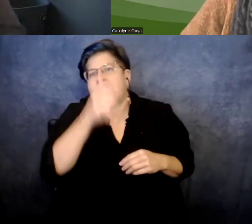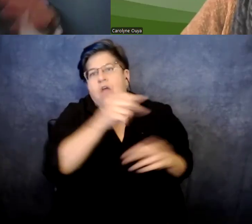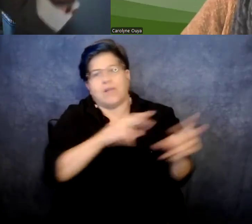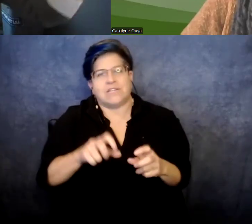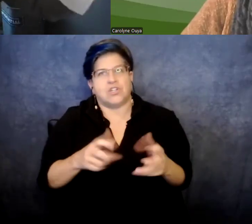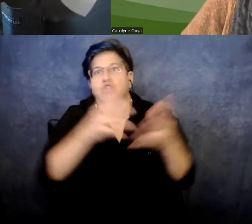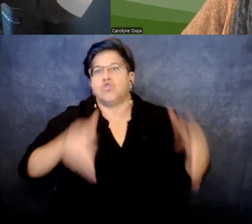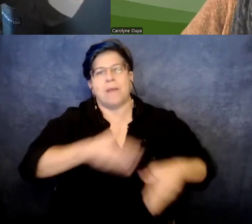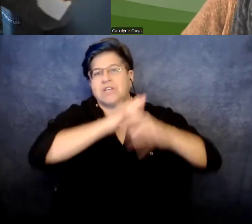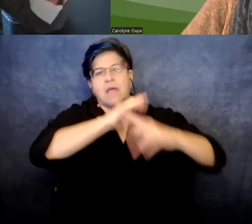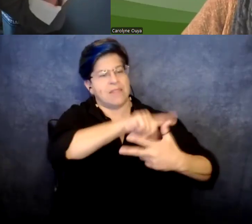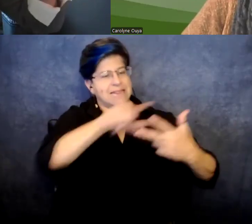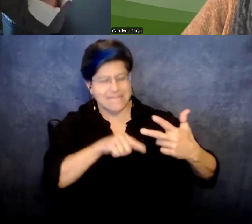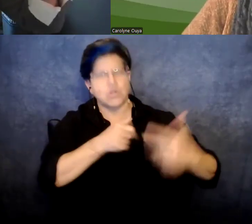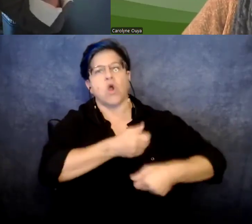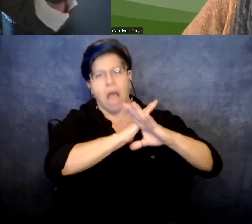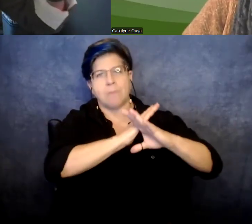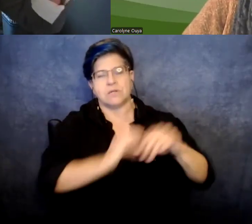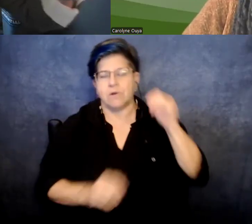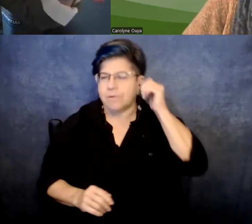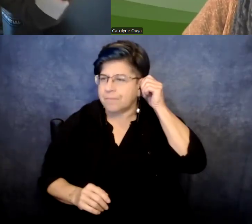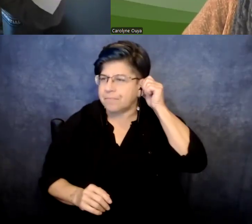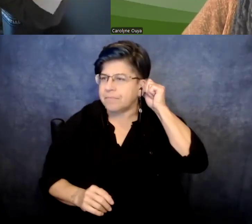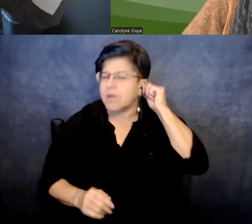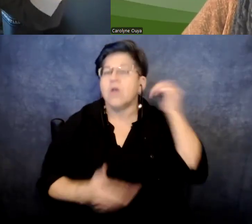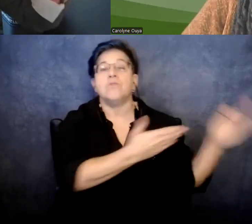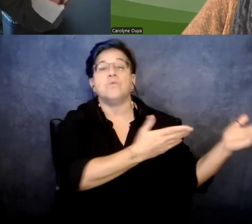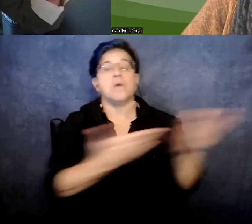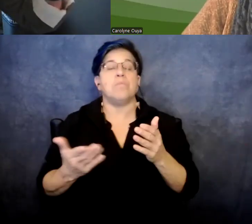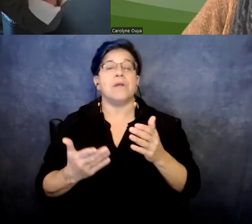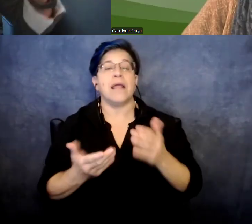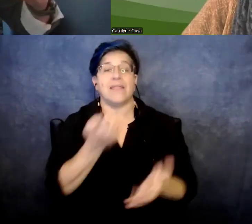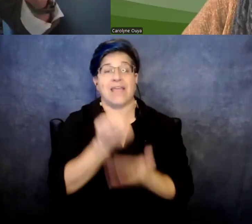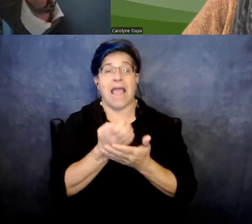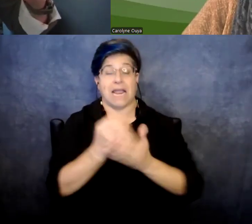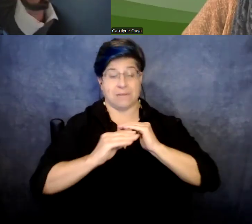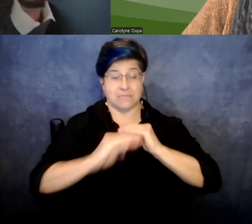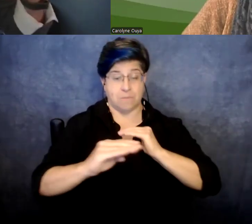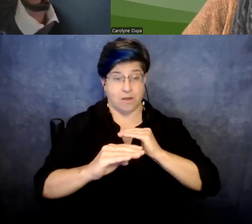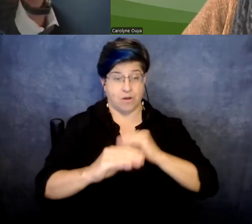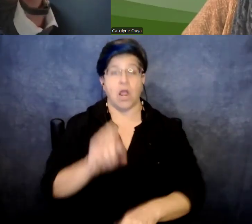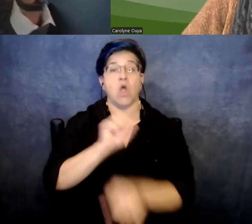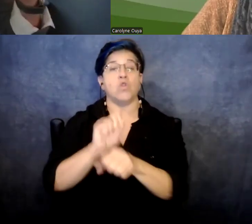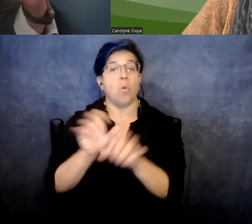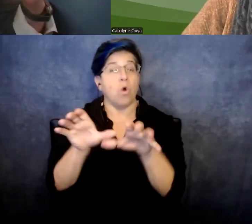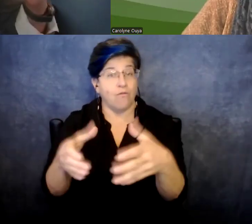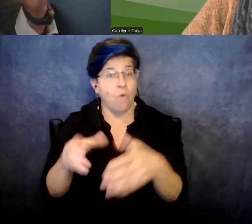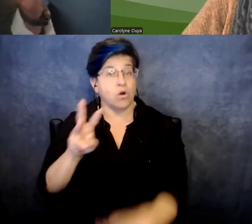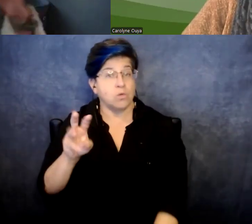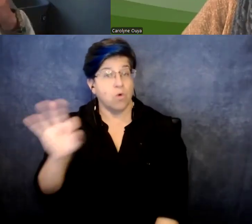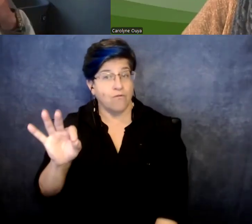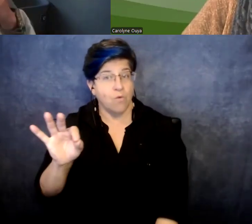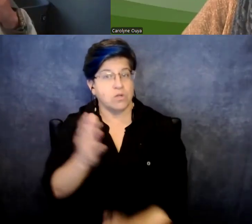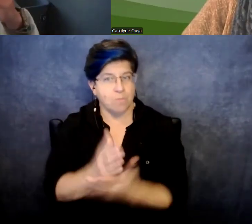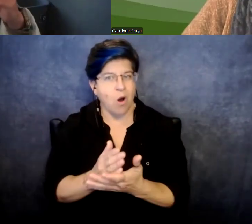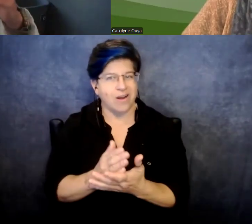And so when we brought in the economic stability or that workforce piece, that actually became the navigator for